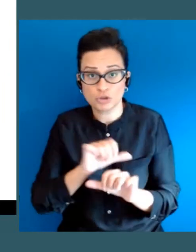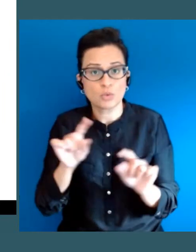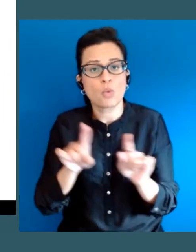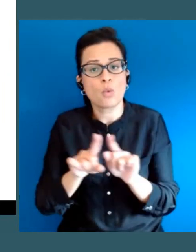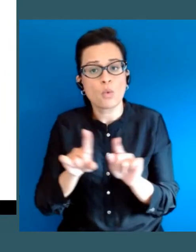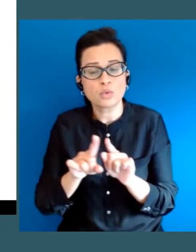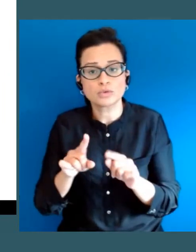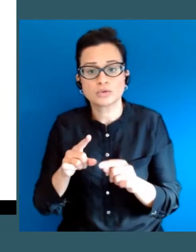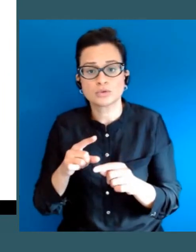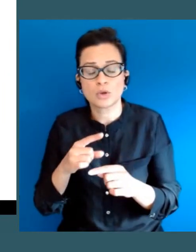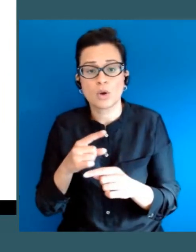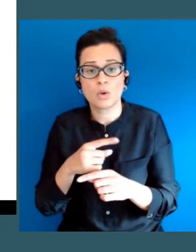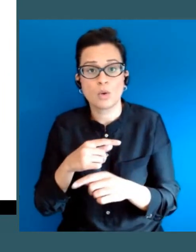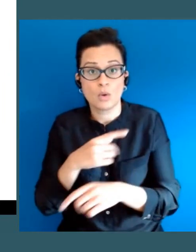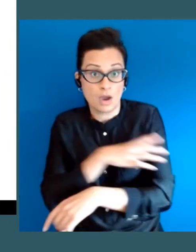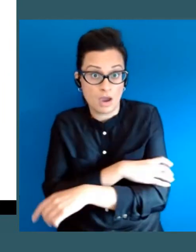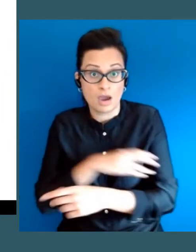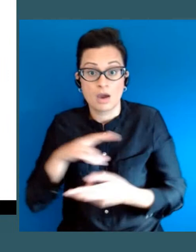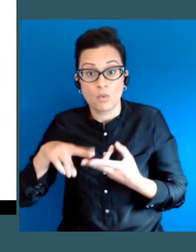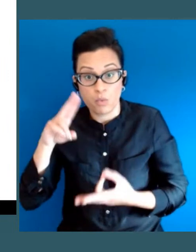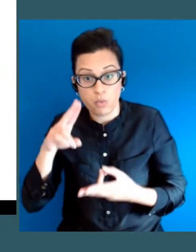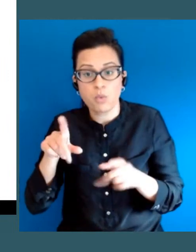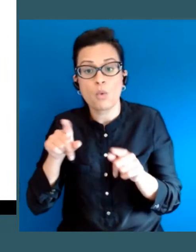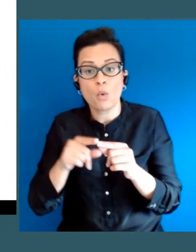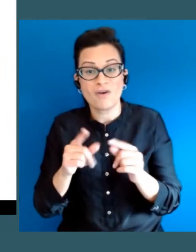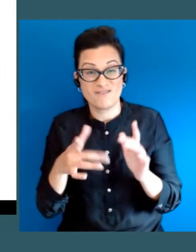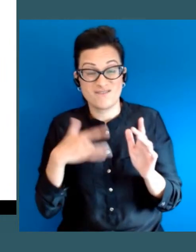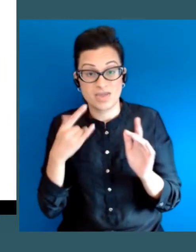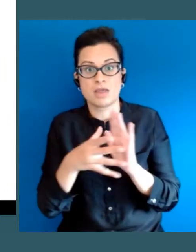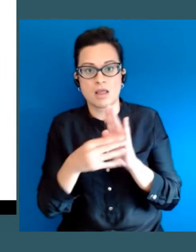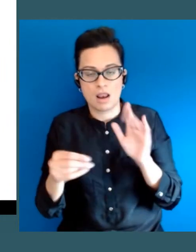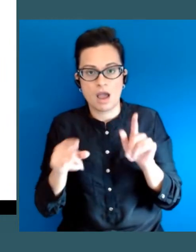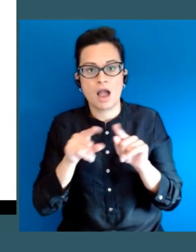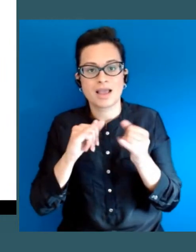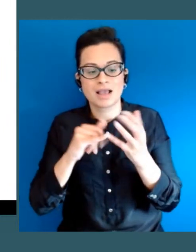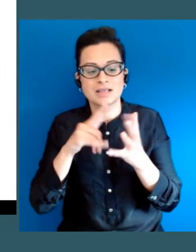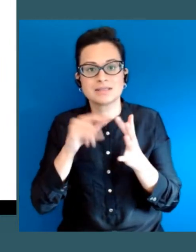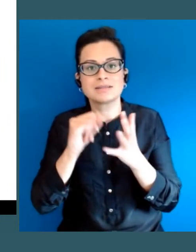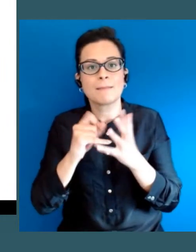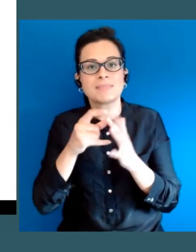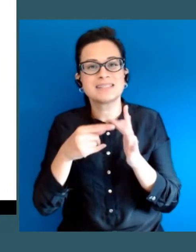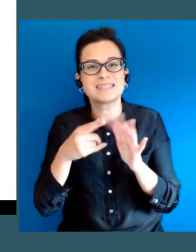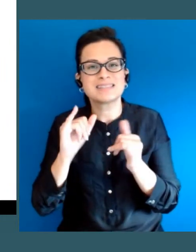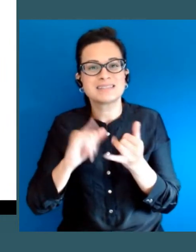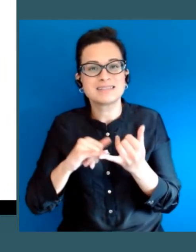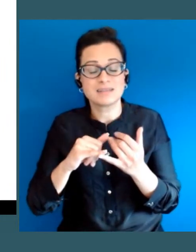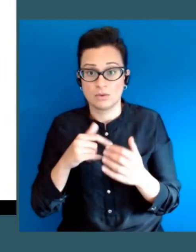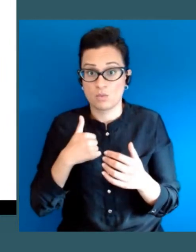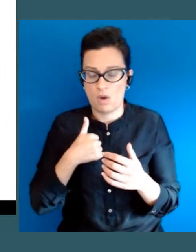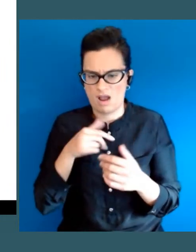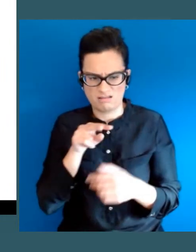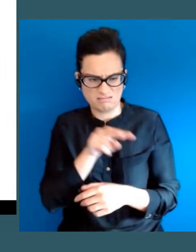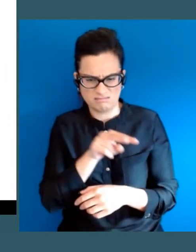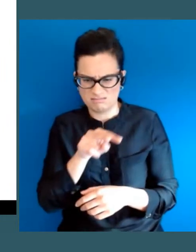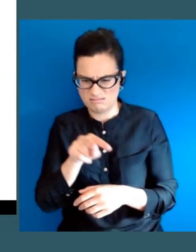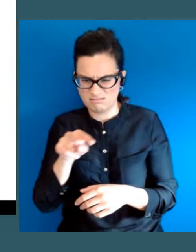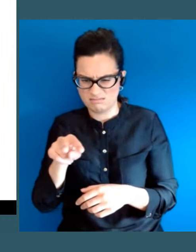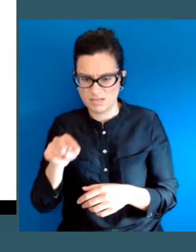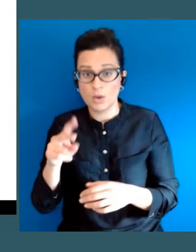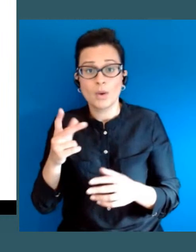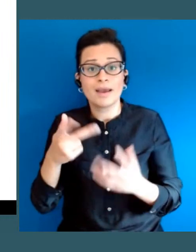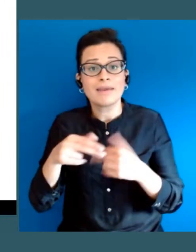hypothermia, and mimic sepsis. So sometimes people can be, and have been reports of people having sort of operations